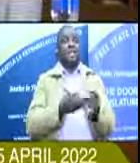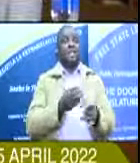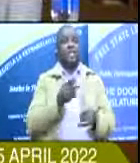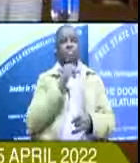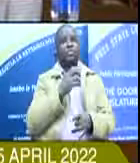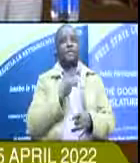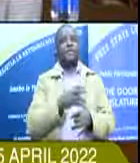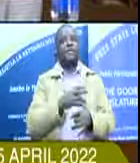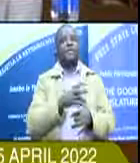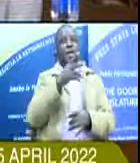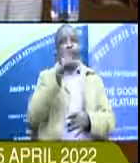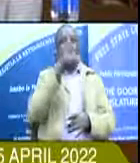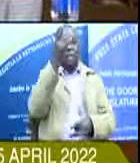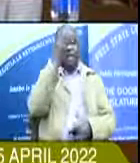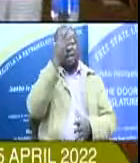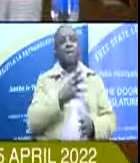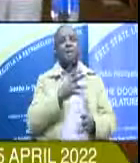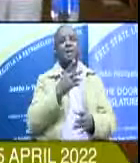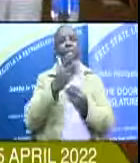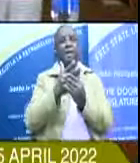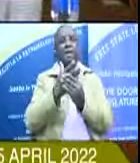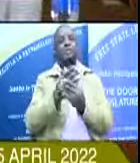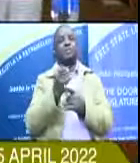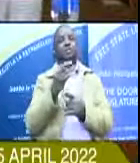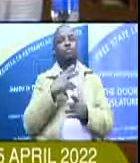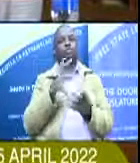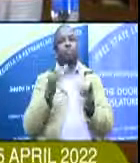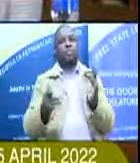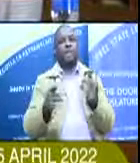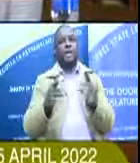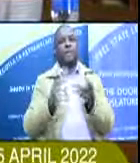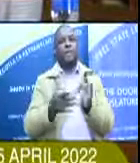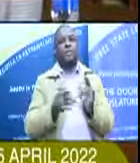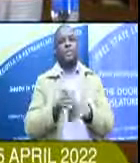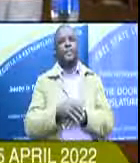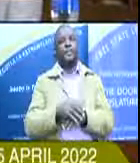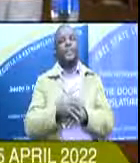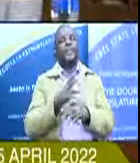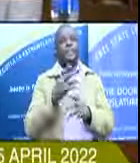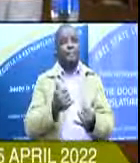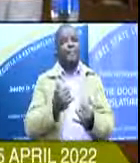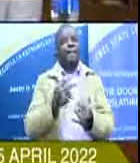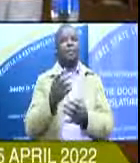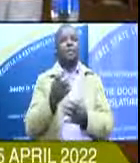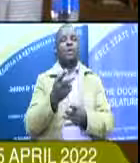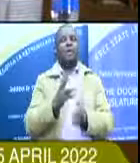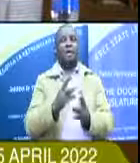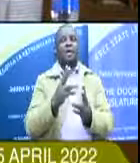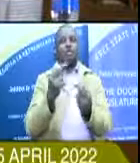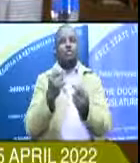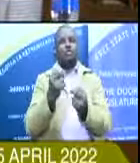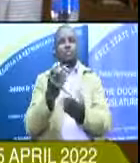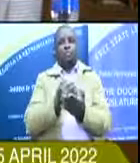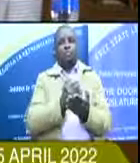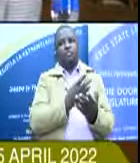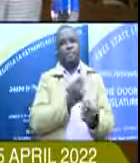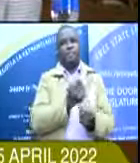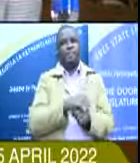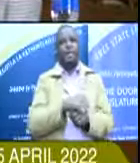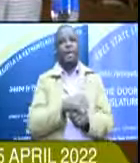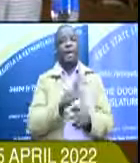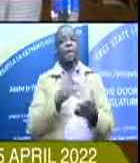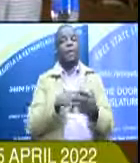patient files, and maximize patient revenue collection. Other